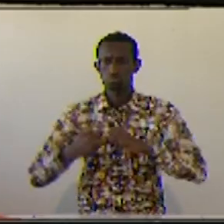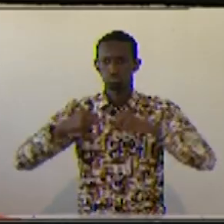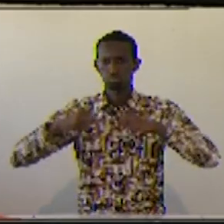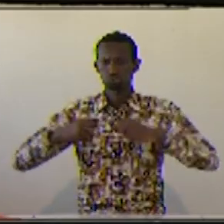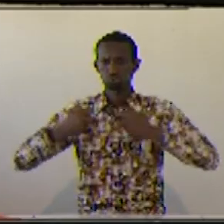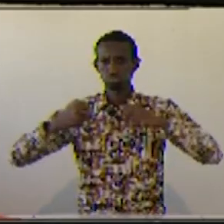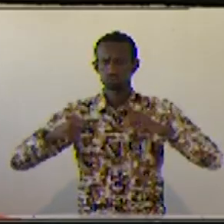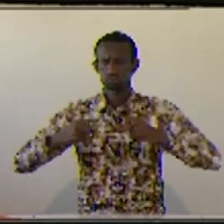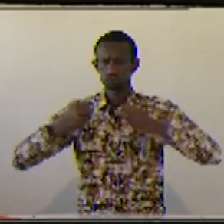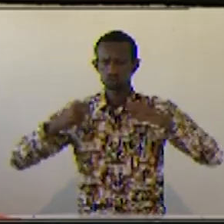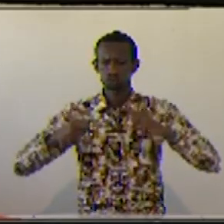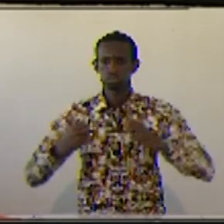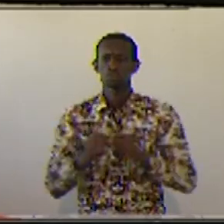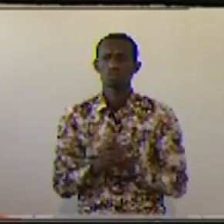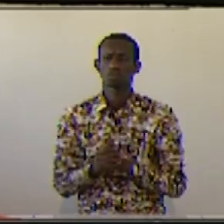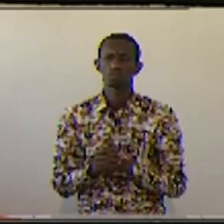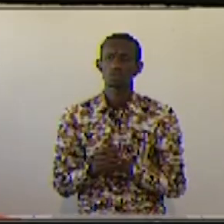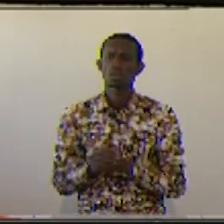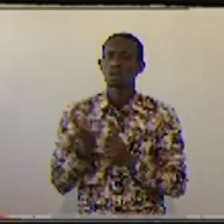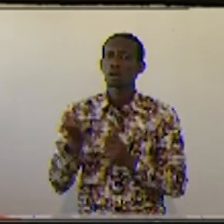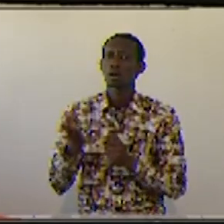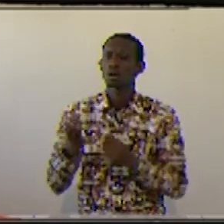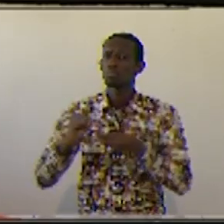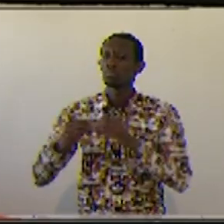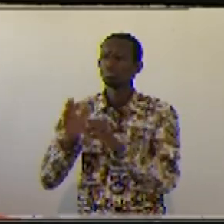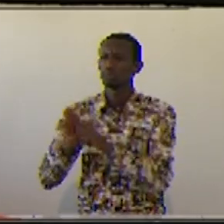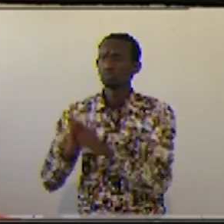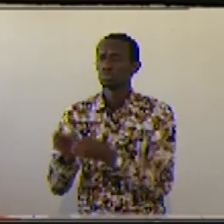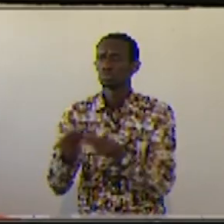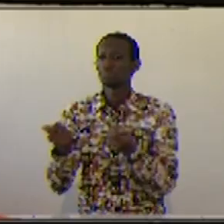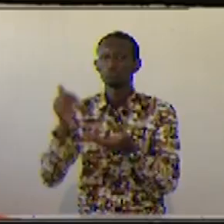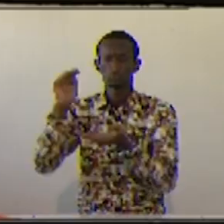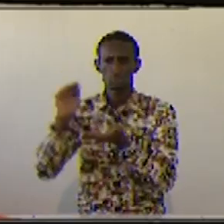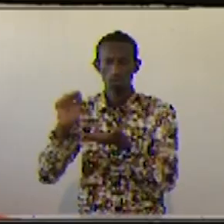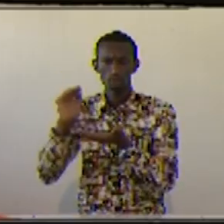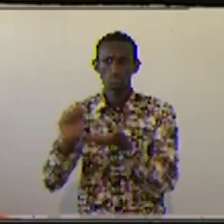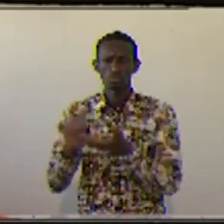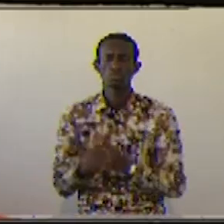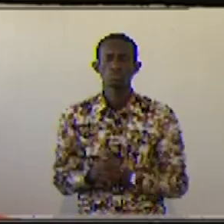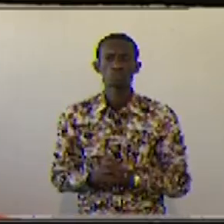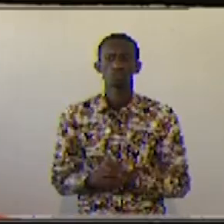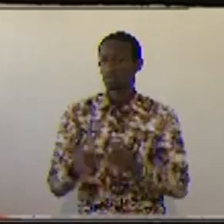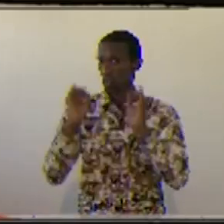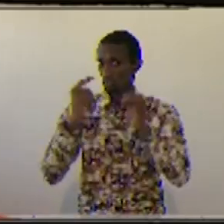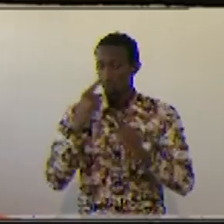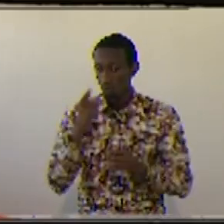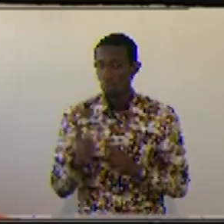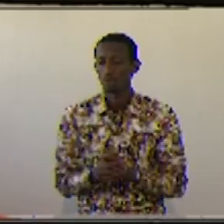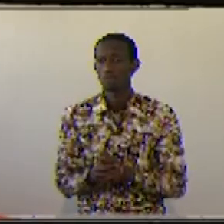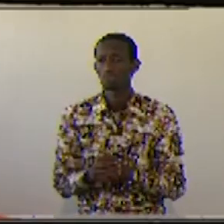the amount of solvent will be reducing. So when you get a saturated